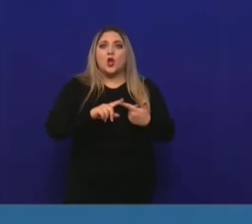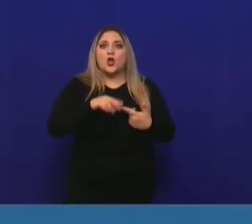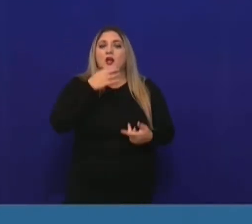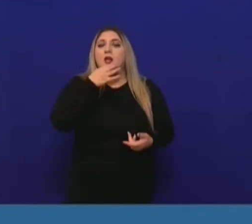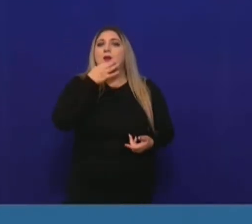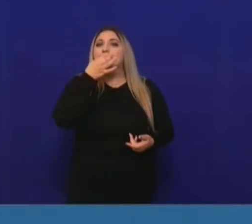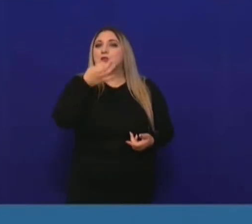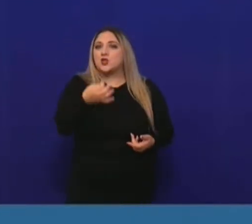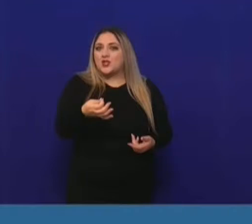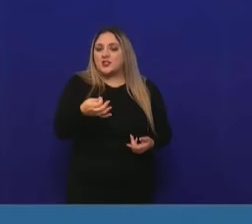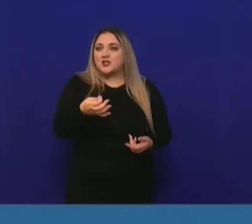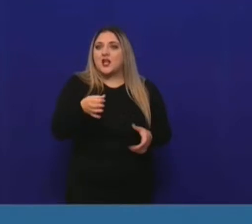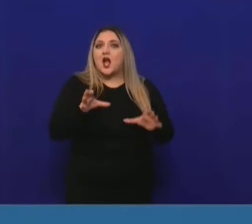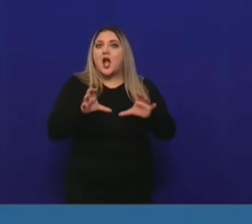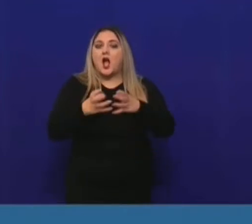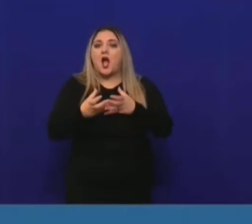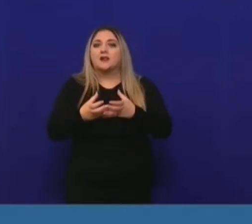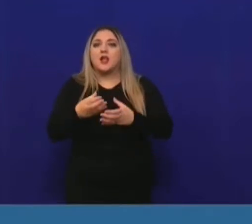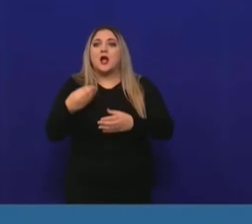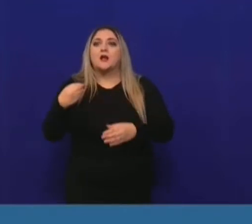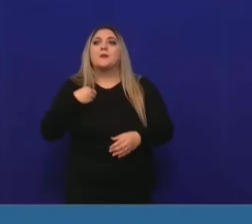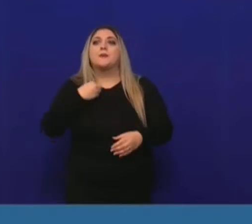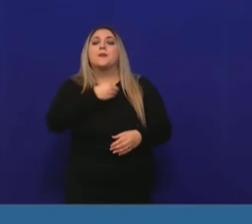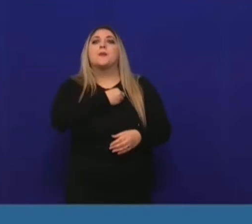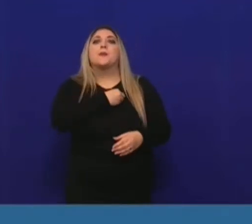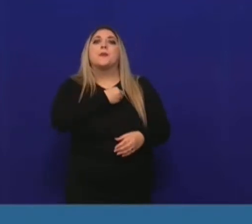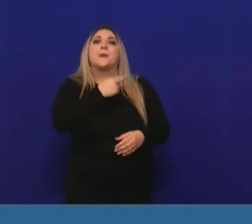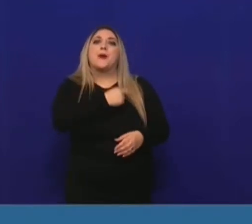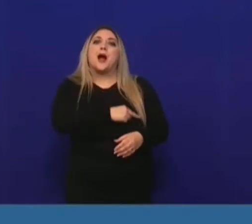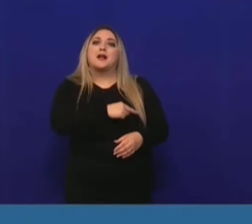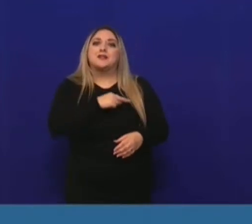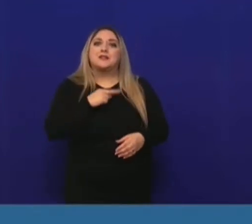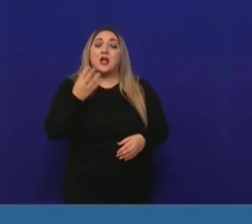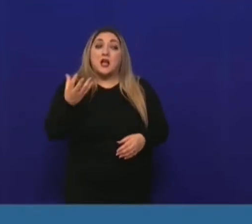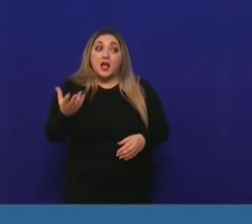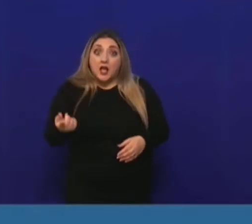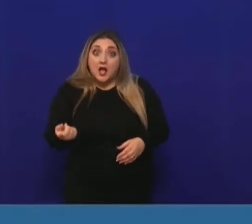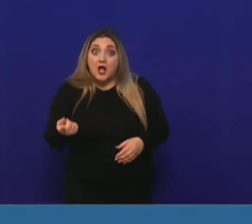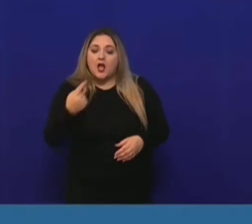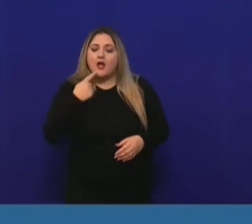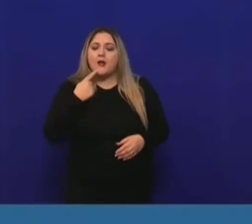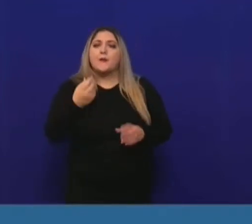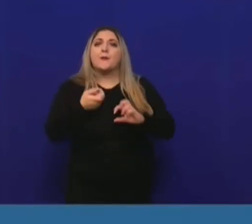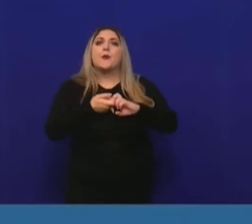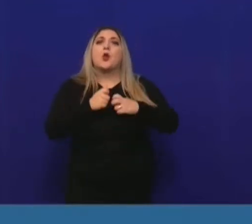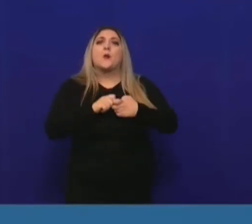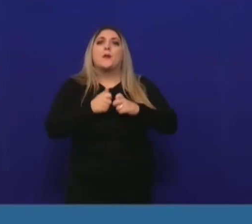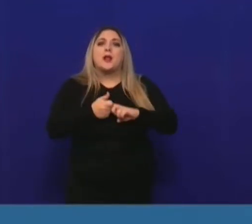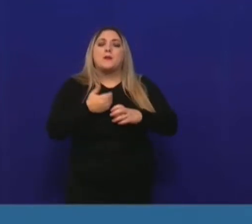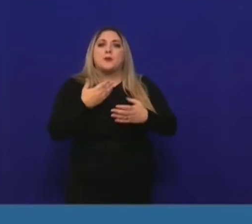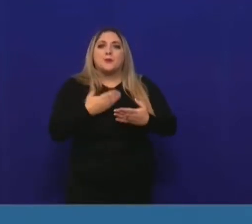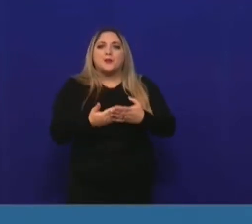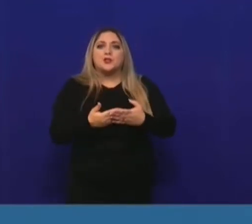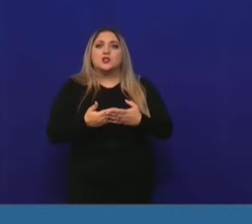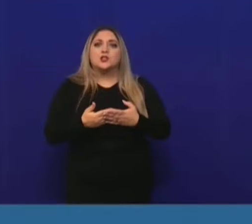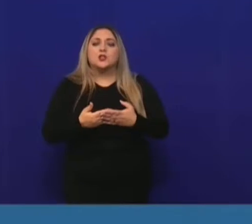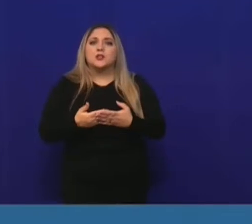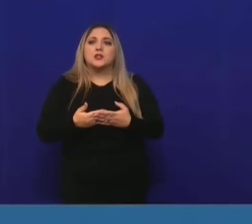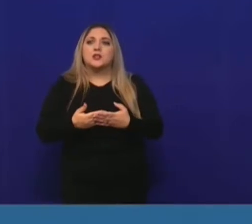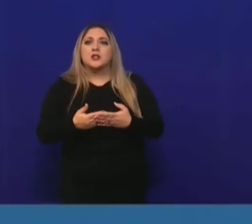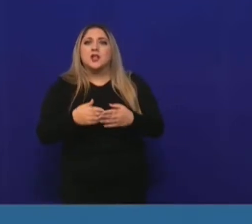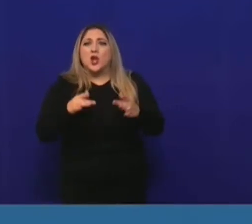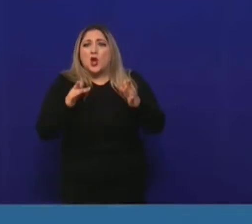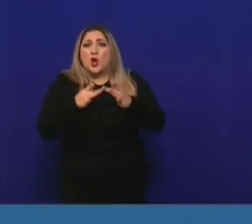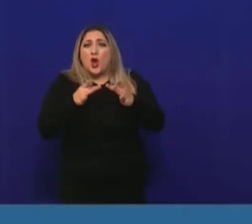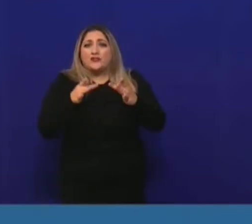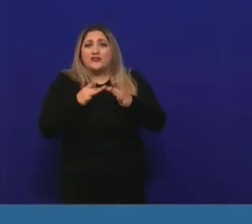Medika Maltija qalet li kien hemm xi diffikultajiet biex iżommu aġġornat il-contact tracing, ġifieri